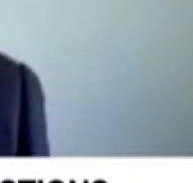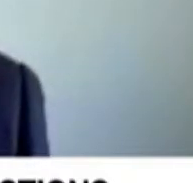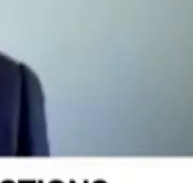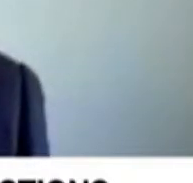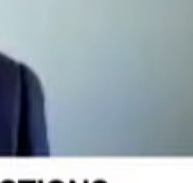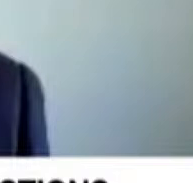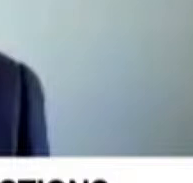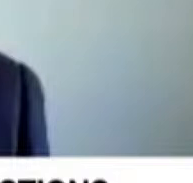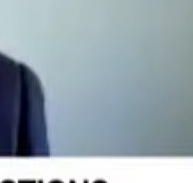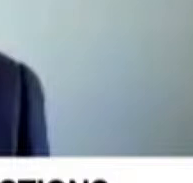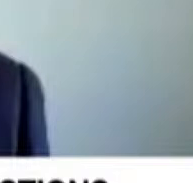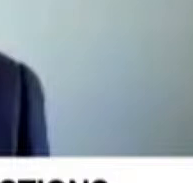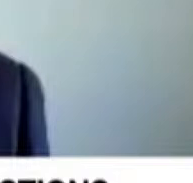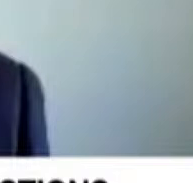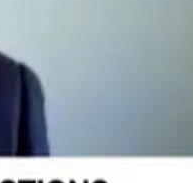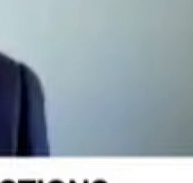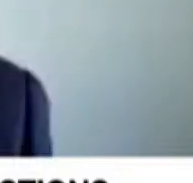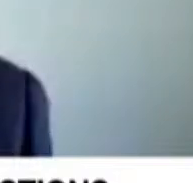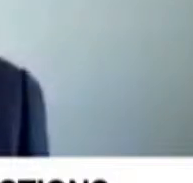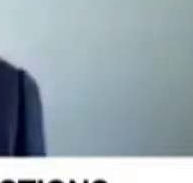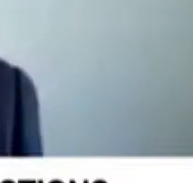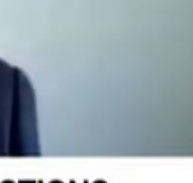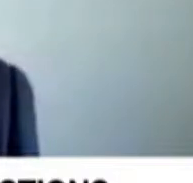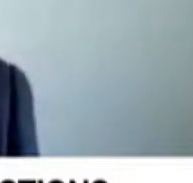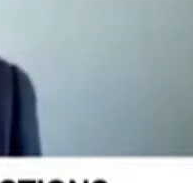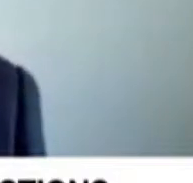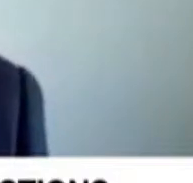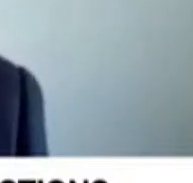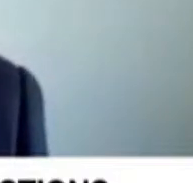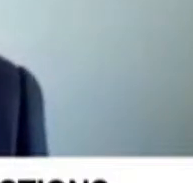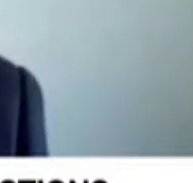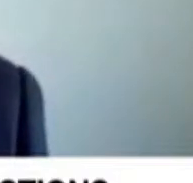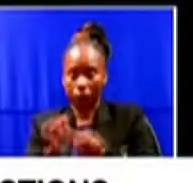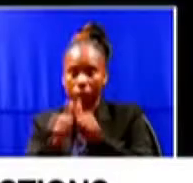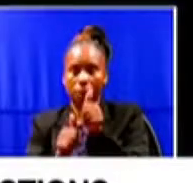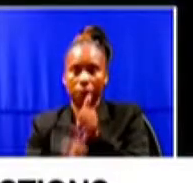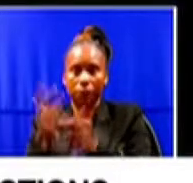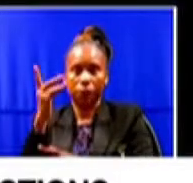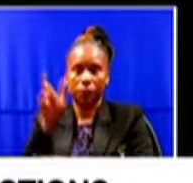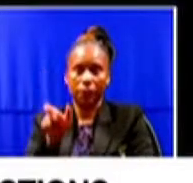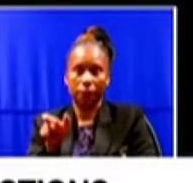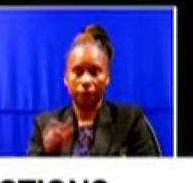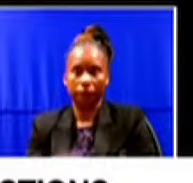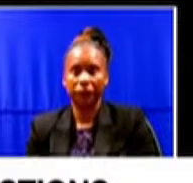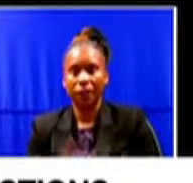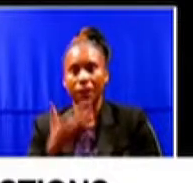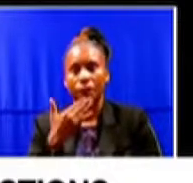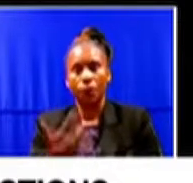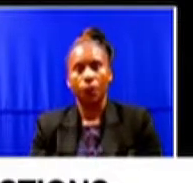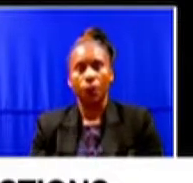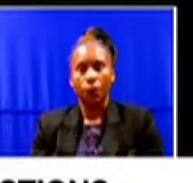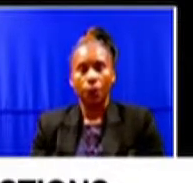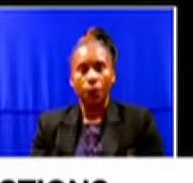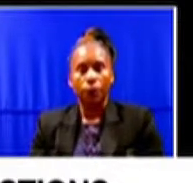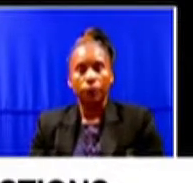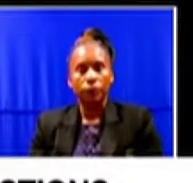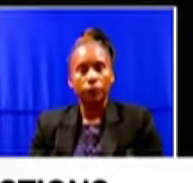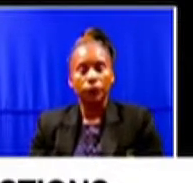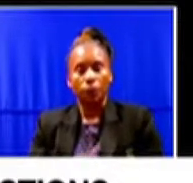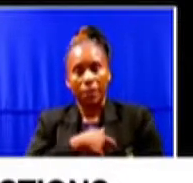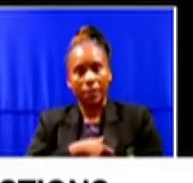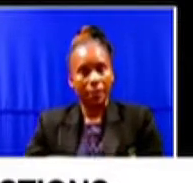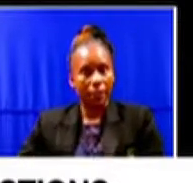forward. Thank you, Honorable Deputy Speaker. Thank you very much, Mr.